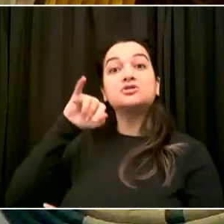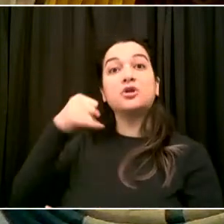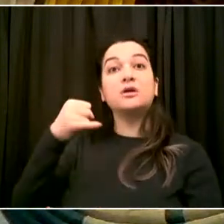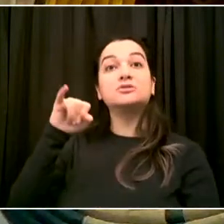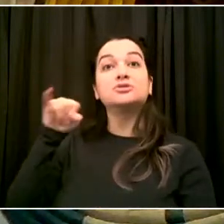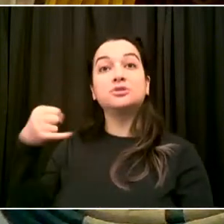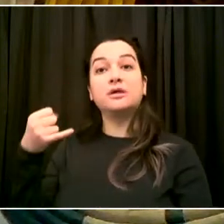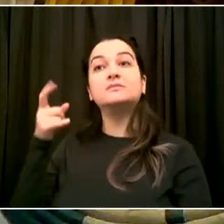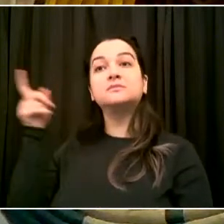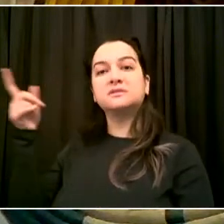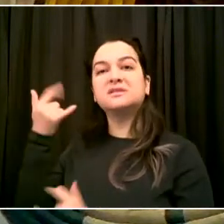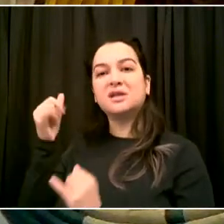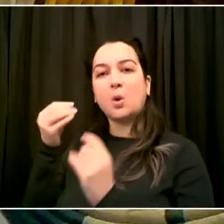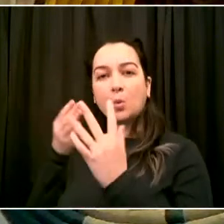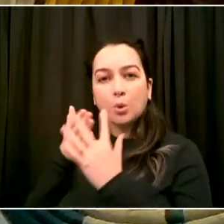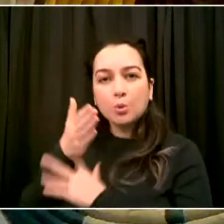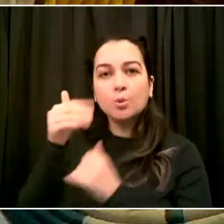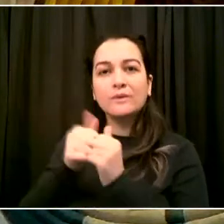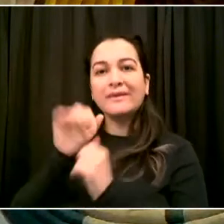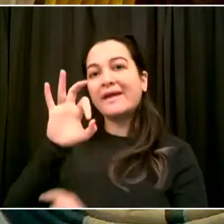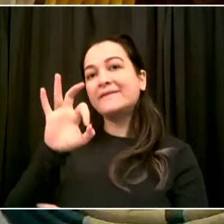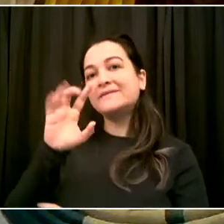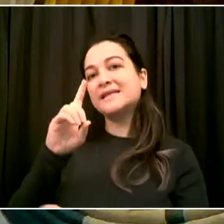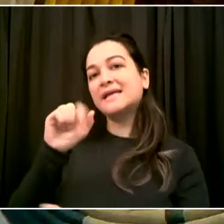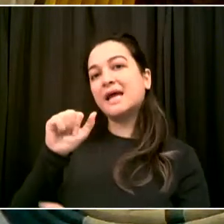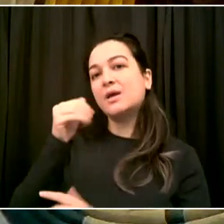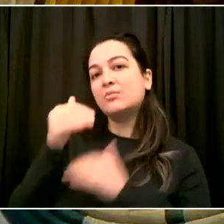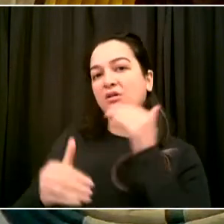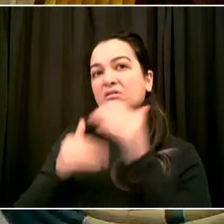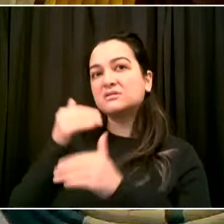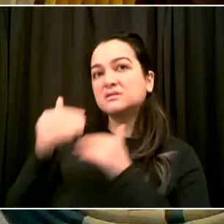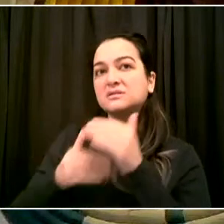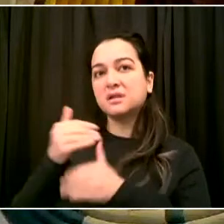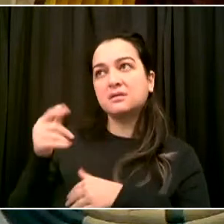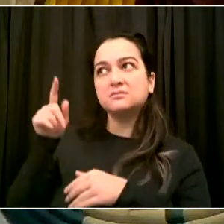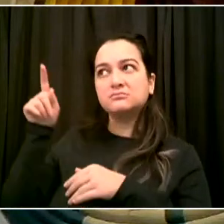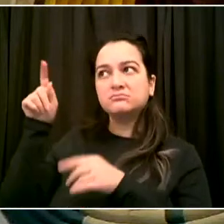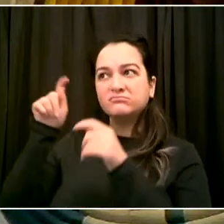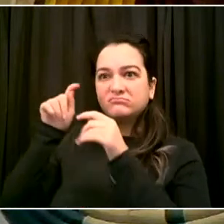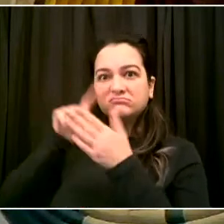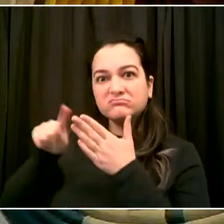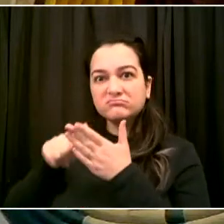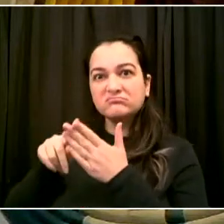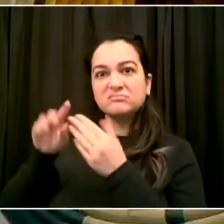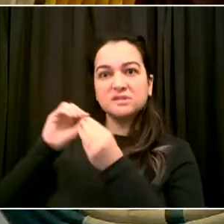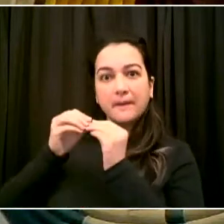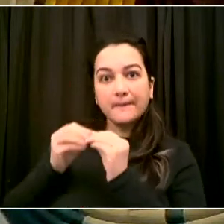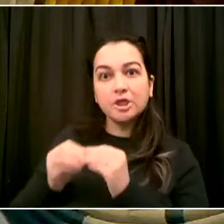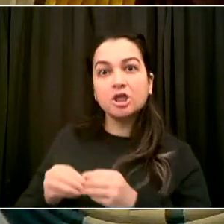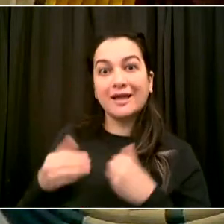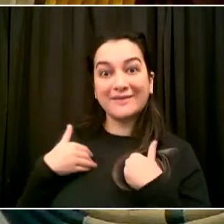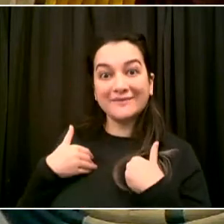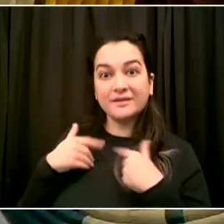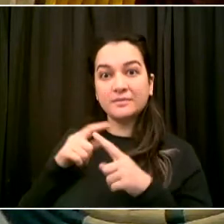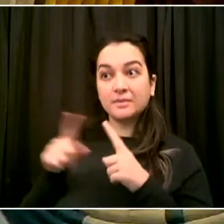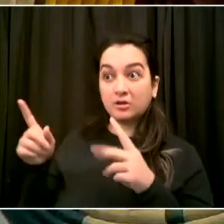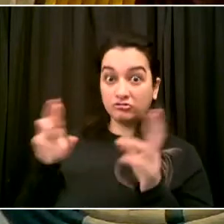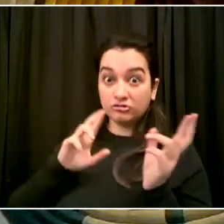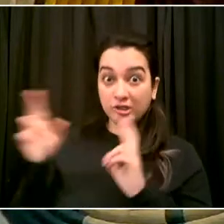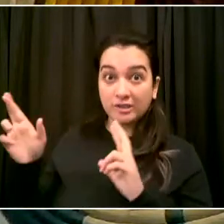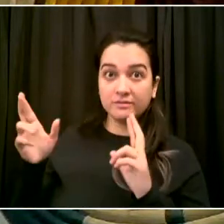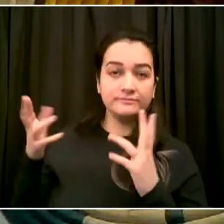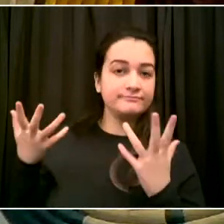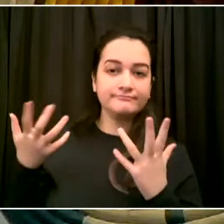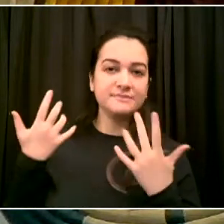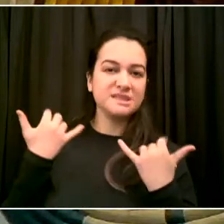because all we have up until now was a press release, and second, the independent analysis that's done by the FDA. If everything falls in line with